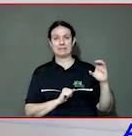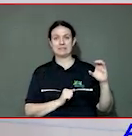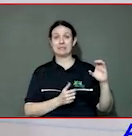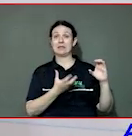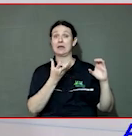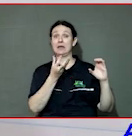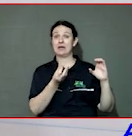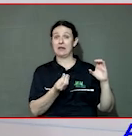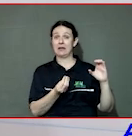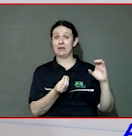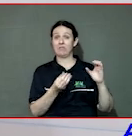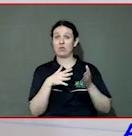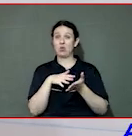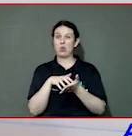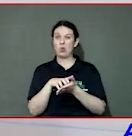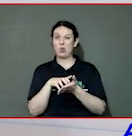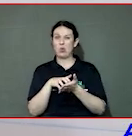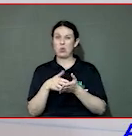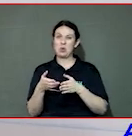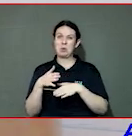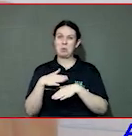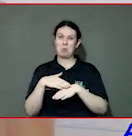has weaker